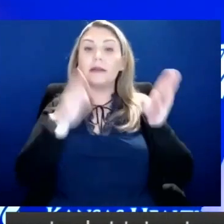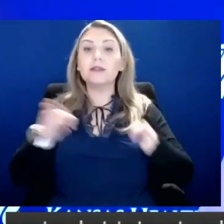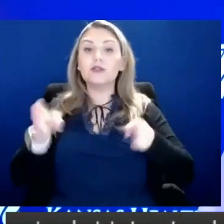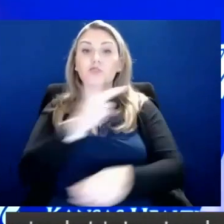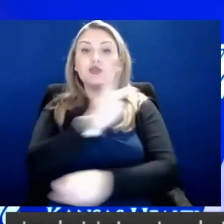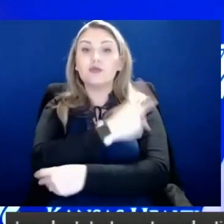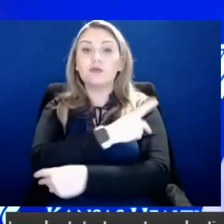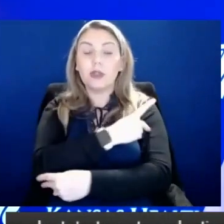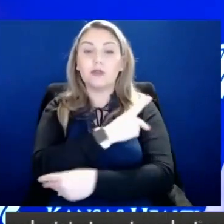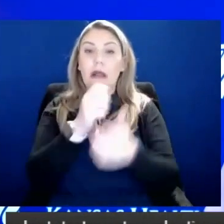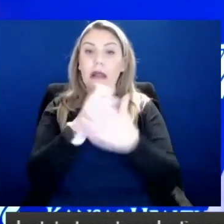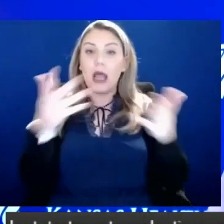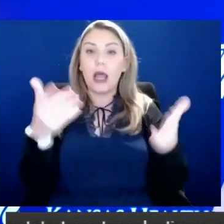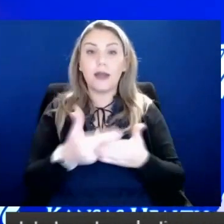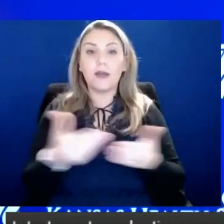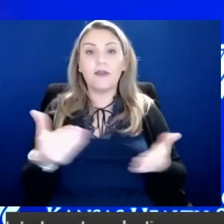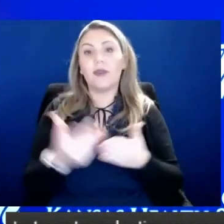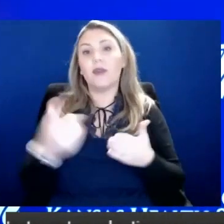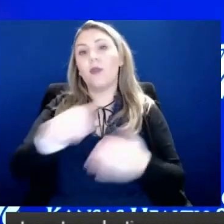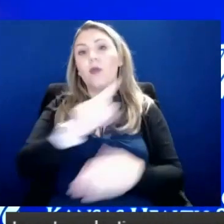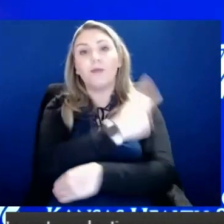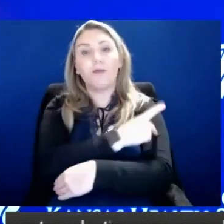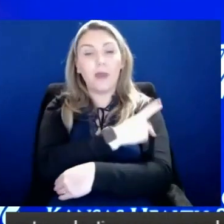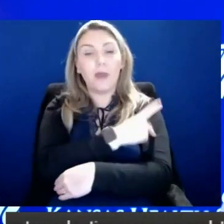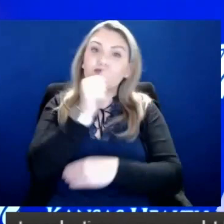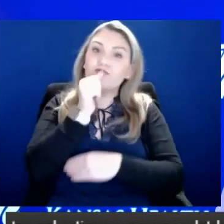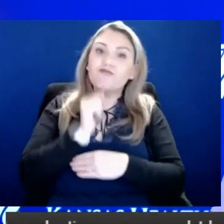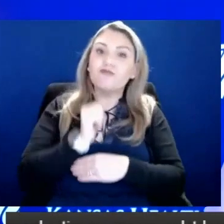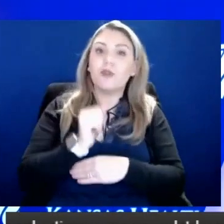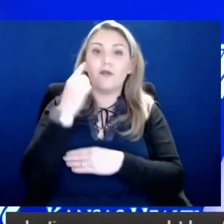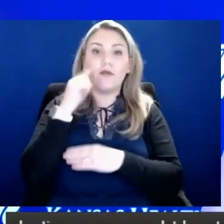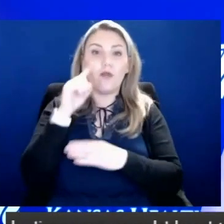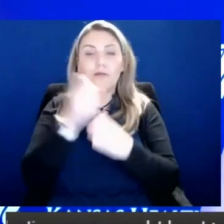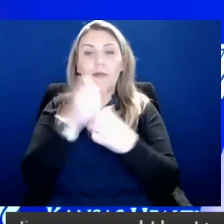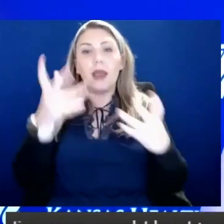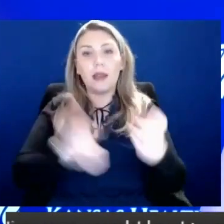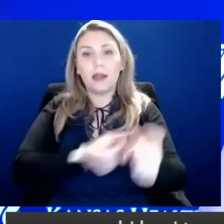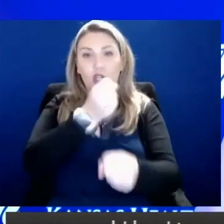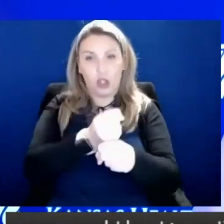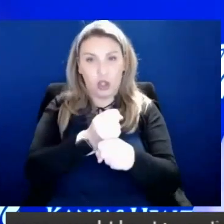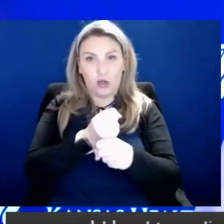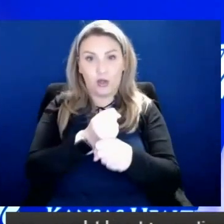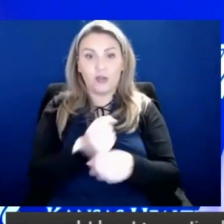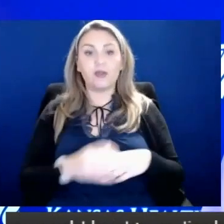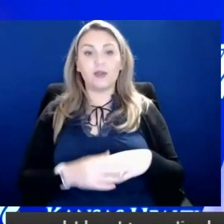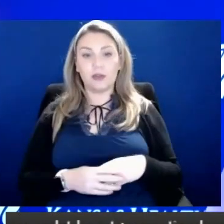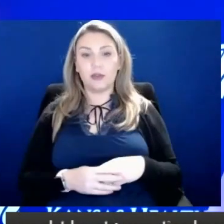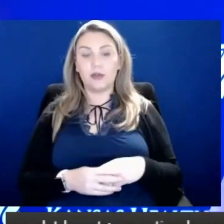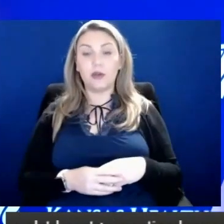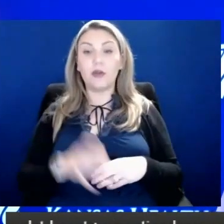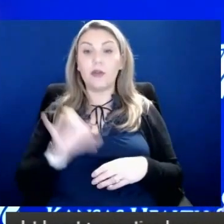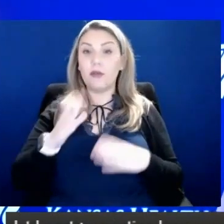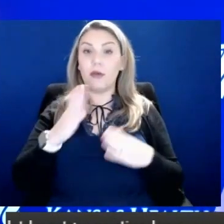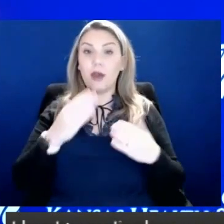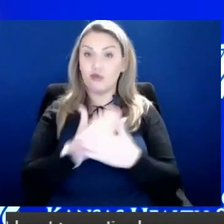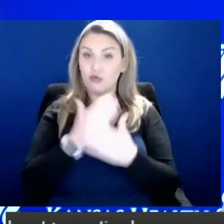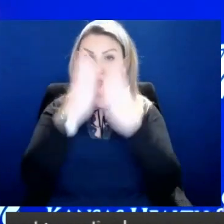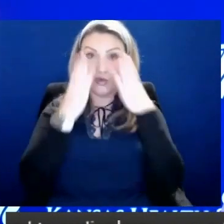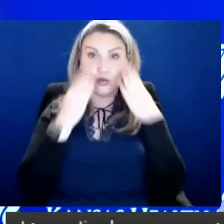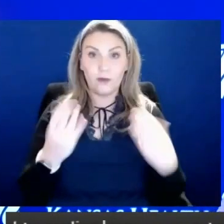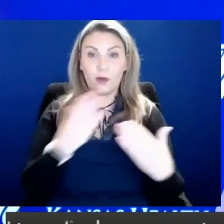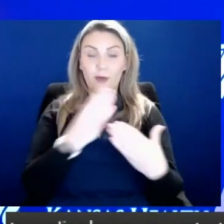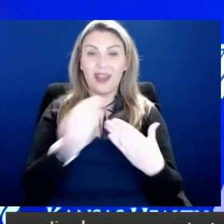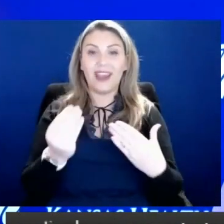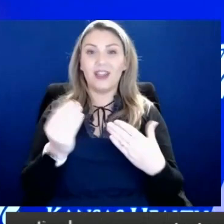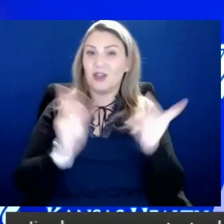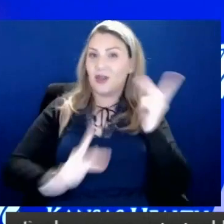lot of things that those patients have suffered for years. And so this new information and the voices behind